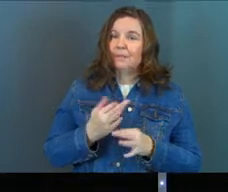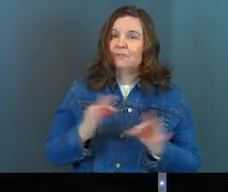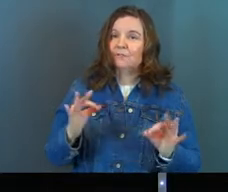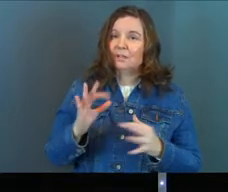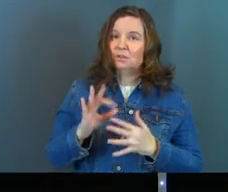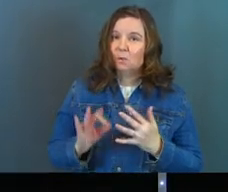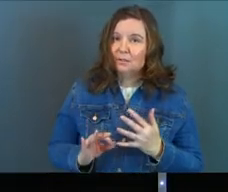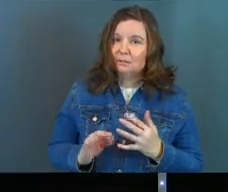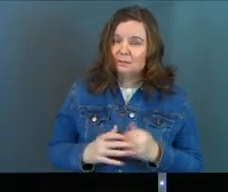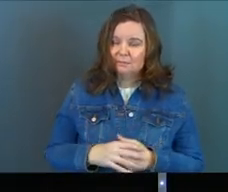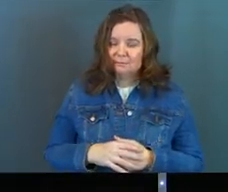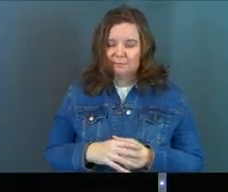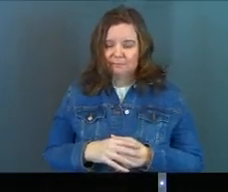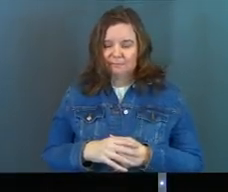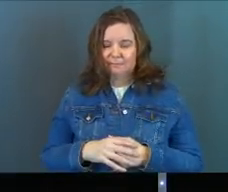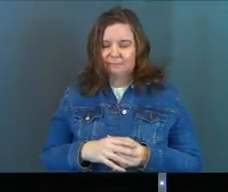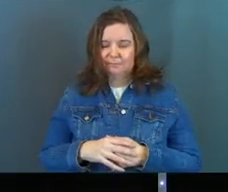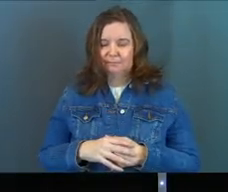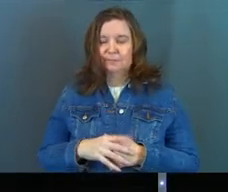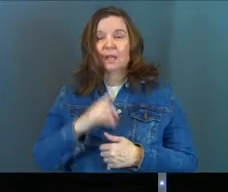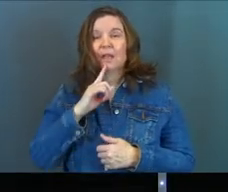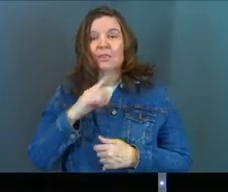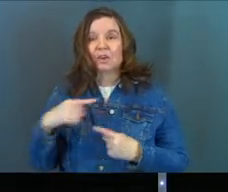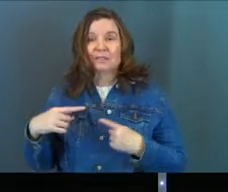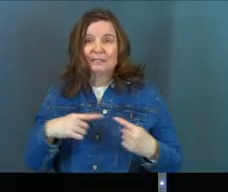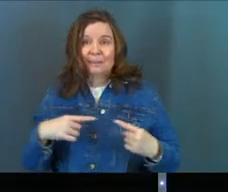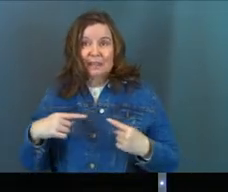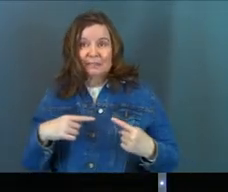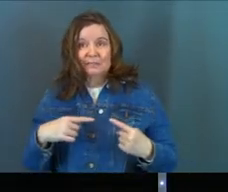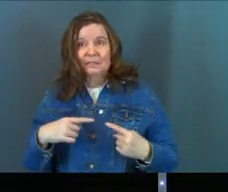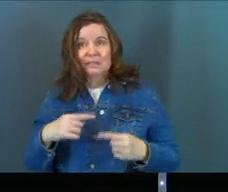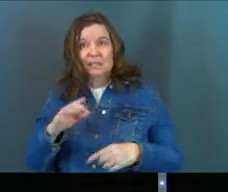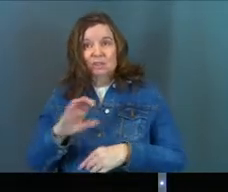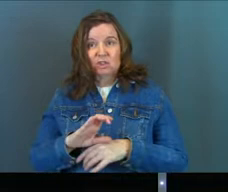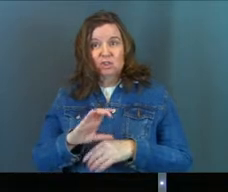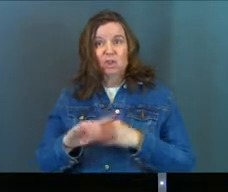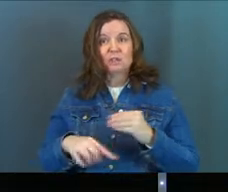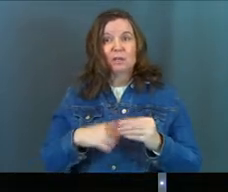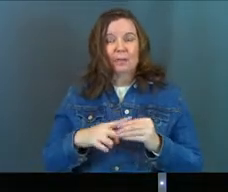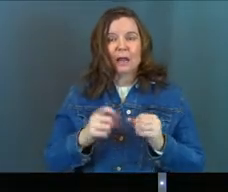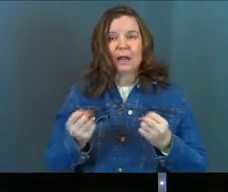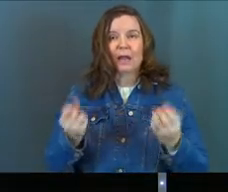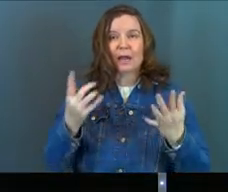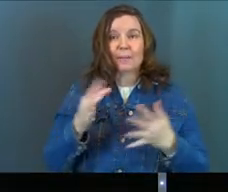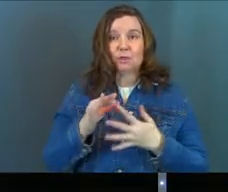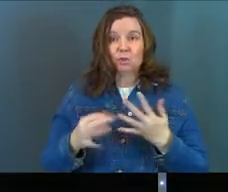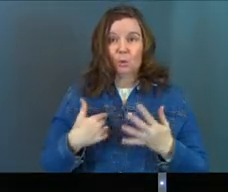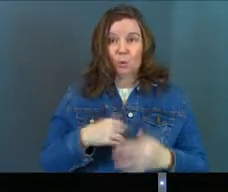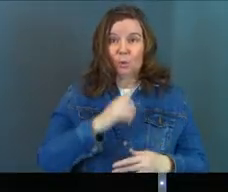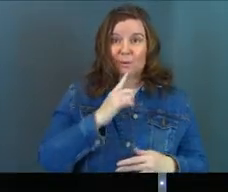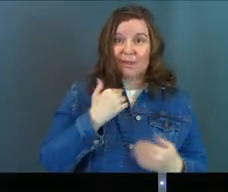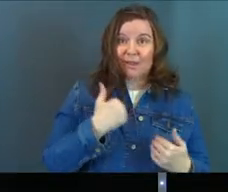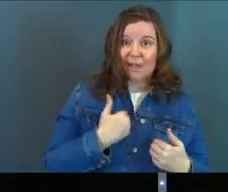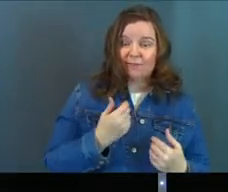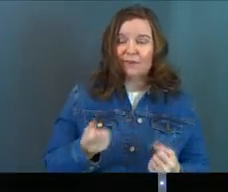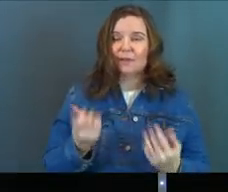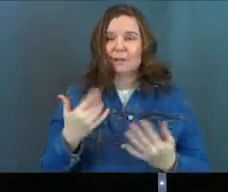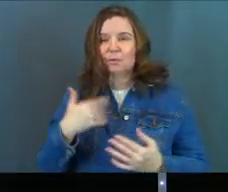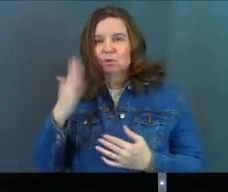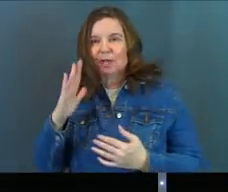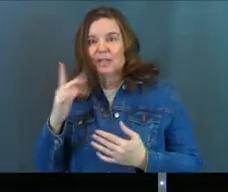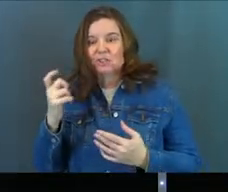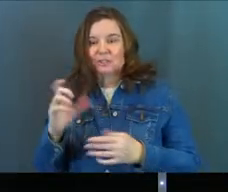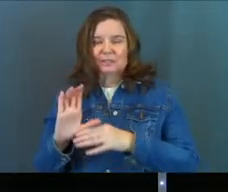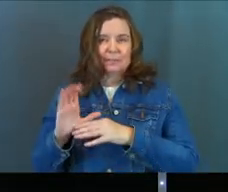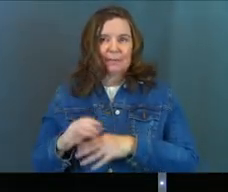free choice. And there's even debates in the church about how much choice do we have and how much does